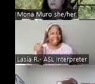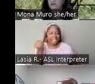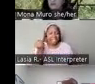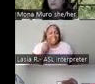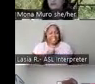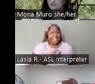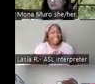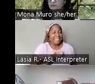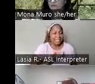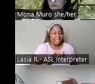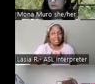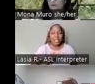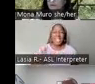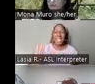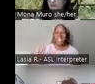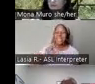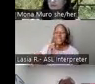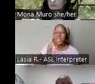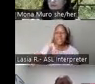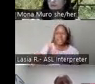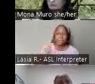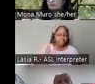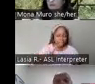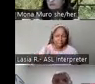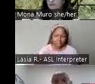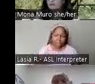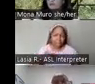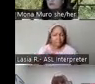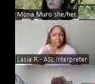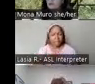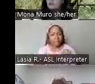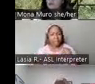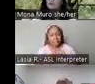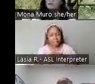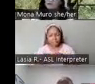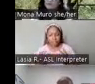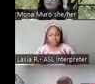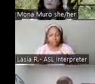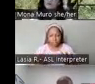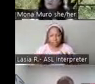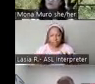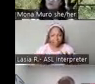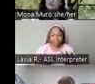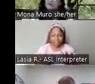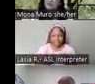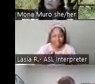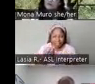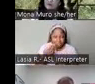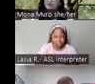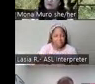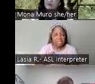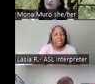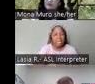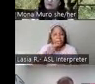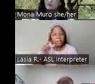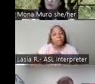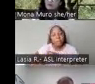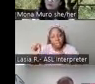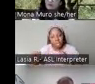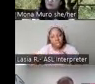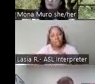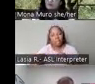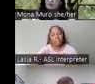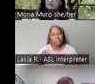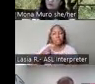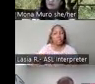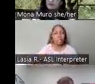is like a small space, is just a couple of minutes, but they still help the clients to at